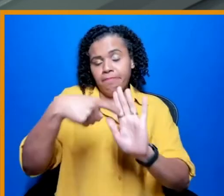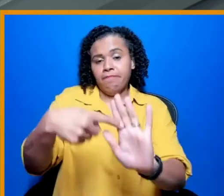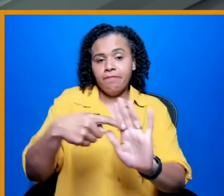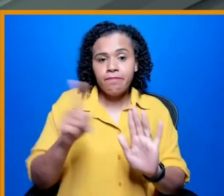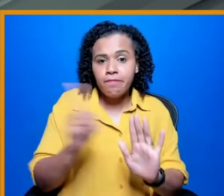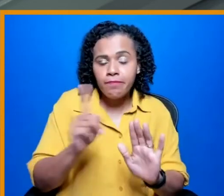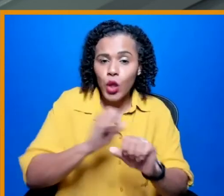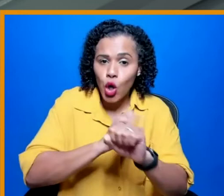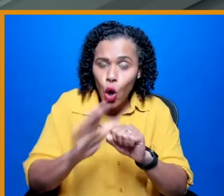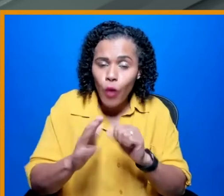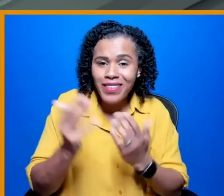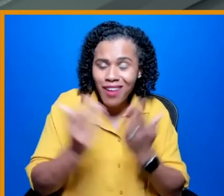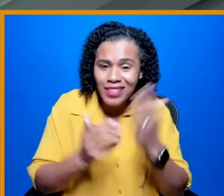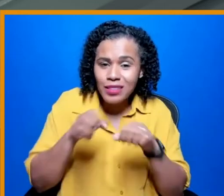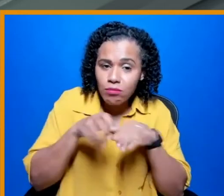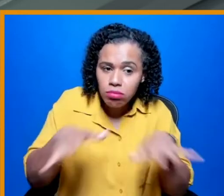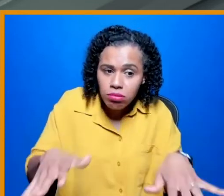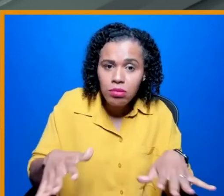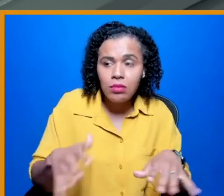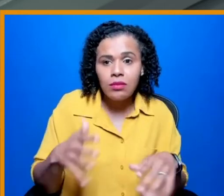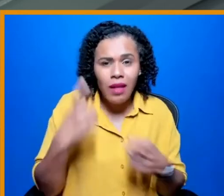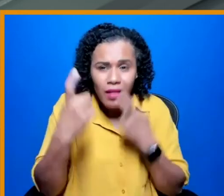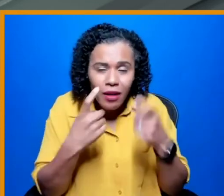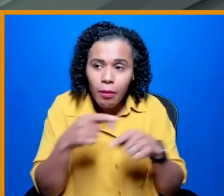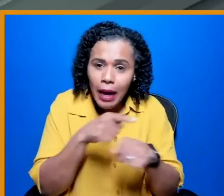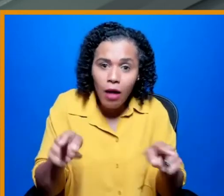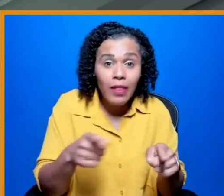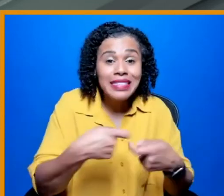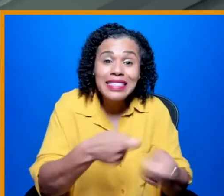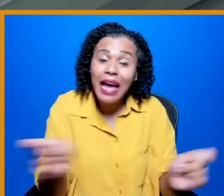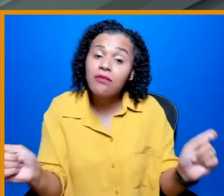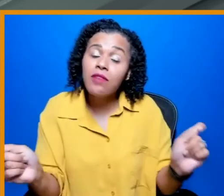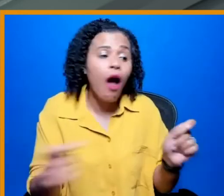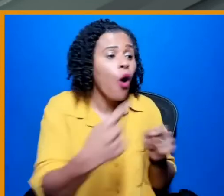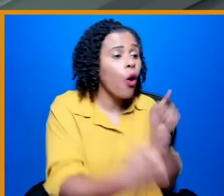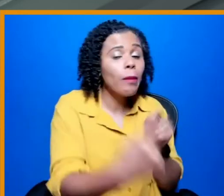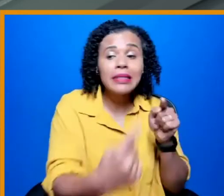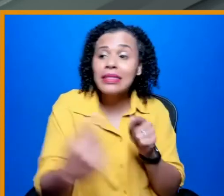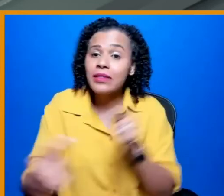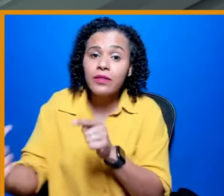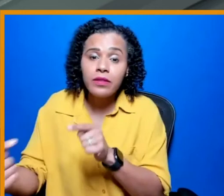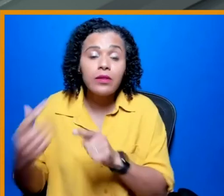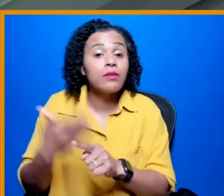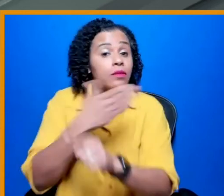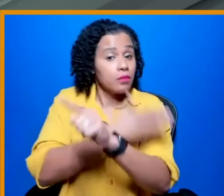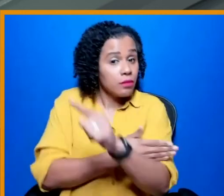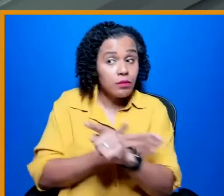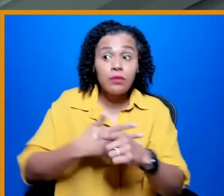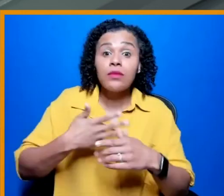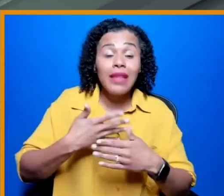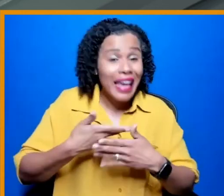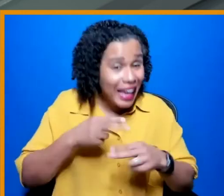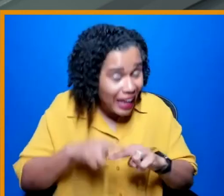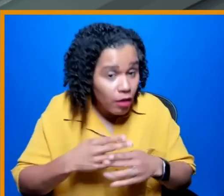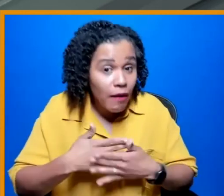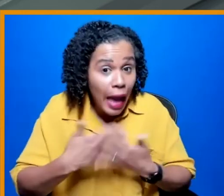about the suspension of the normal competitive tender process during the pandemic. It preemptively called for any inquiry into the pandemic response to